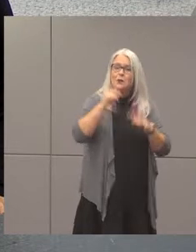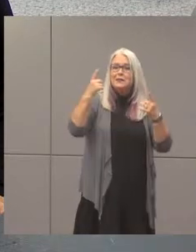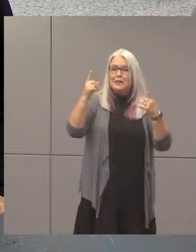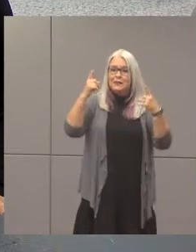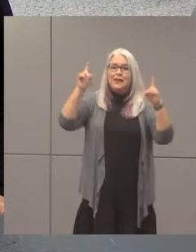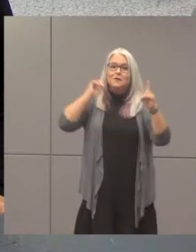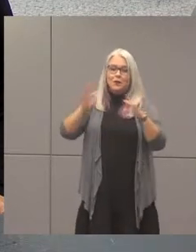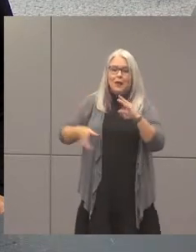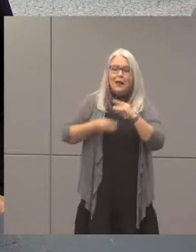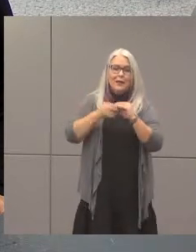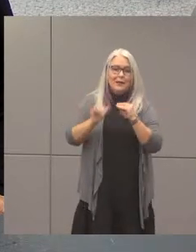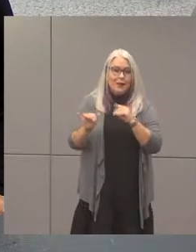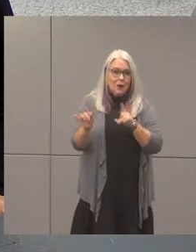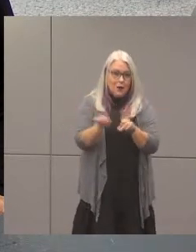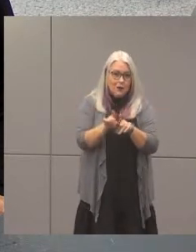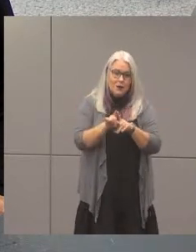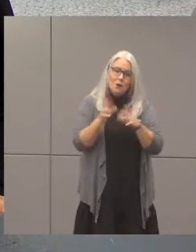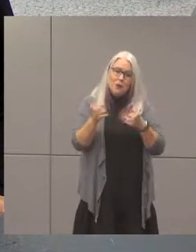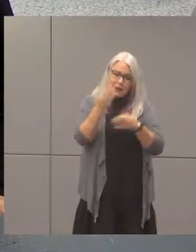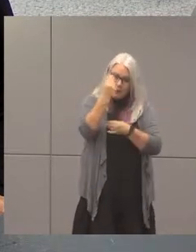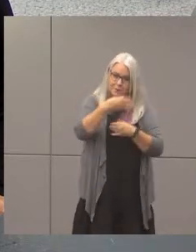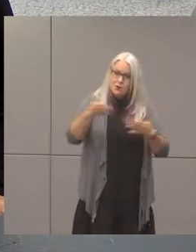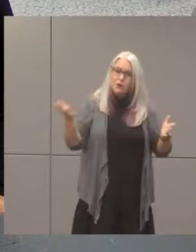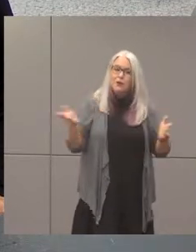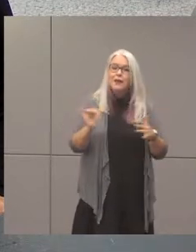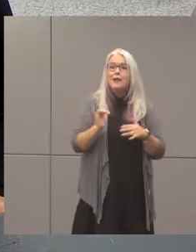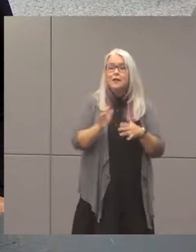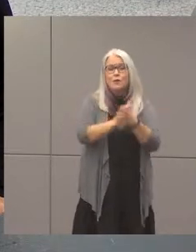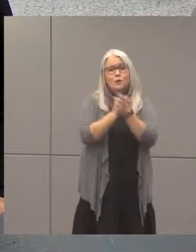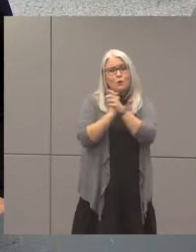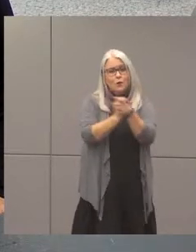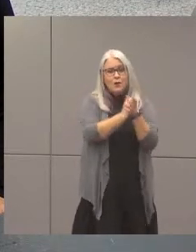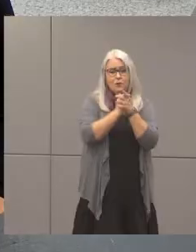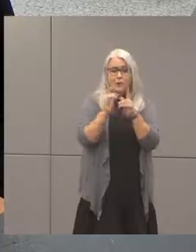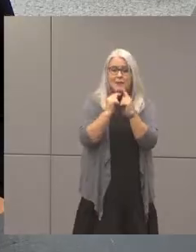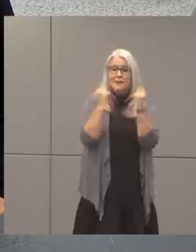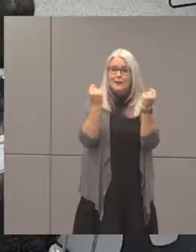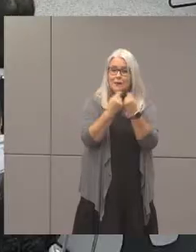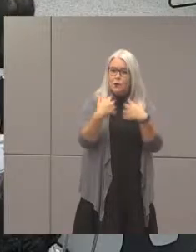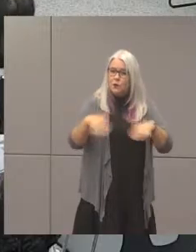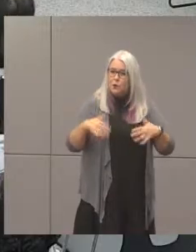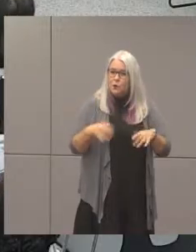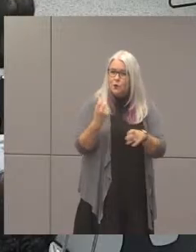as well this year. So wanted to share that and congratulate this team for the hard work that they've done.